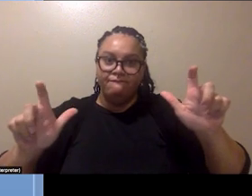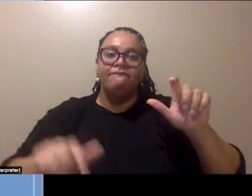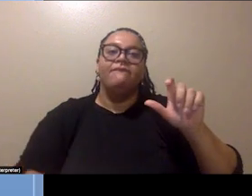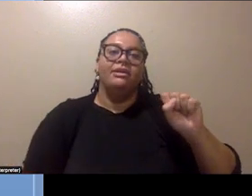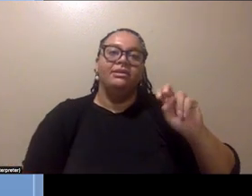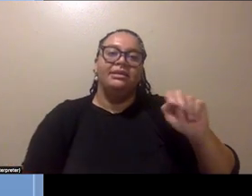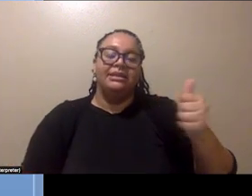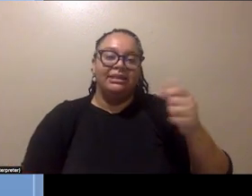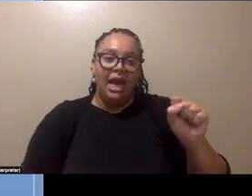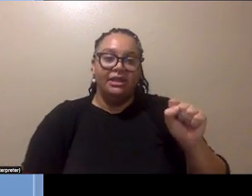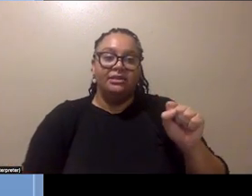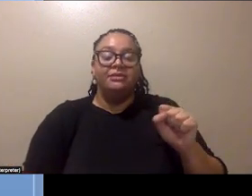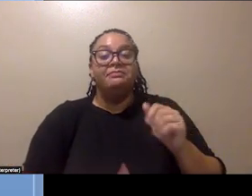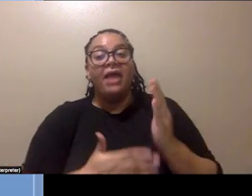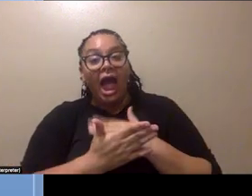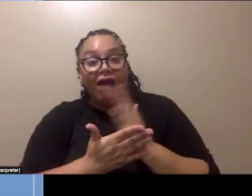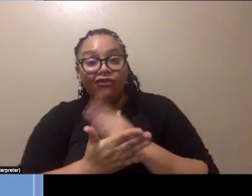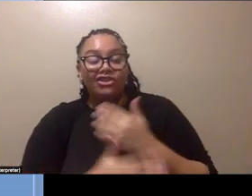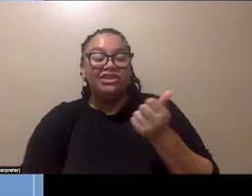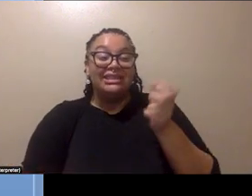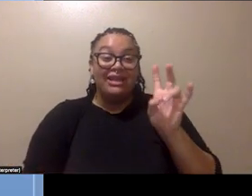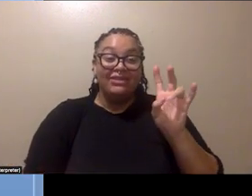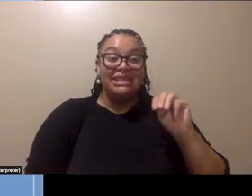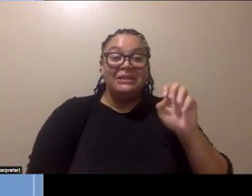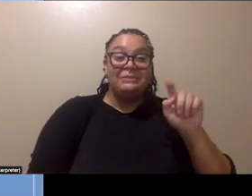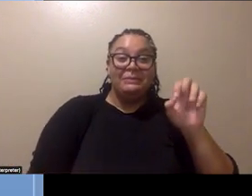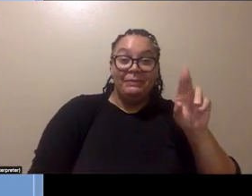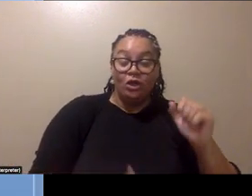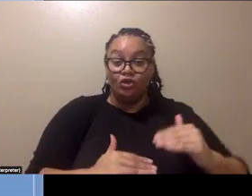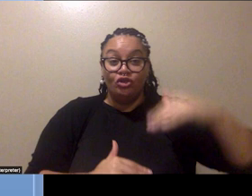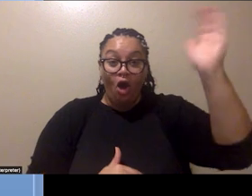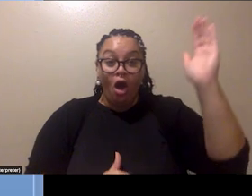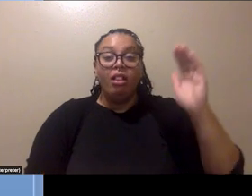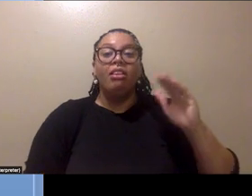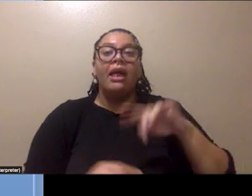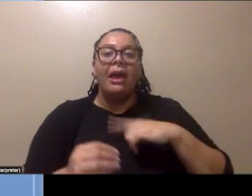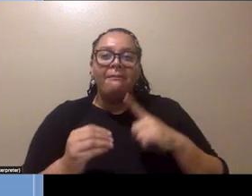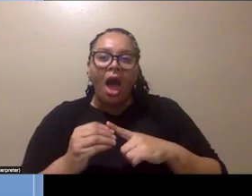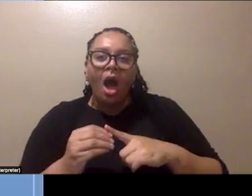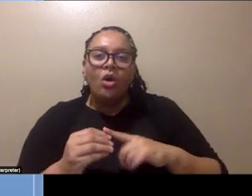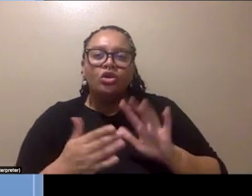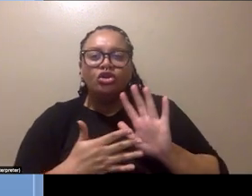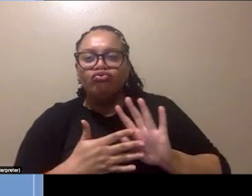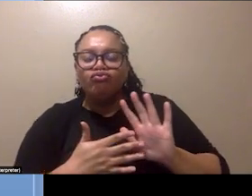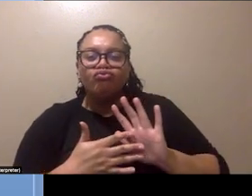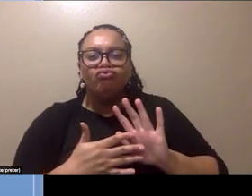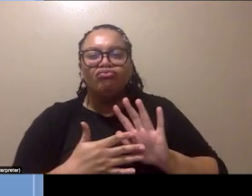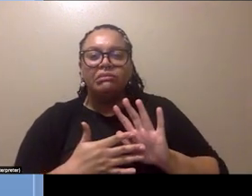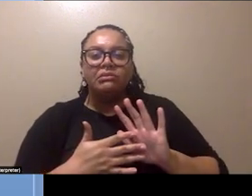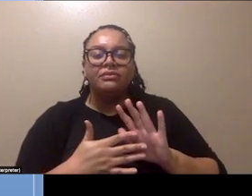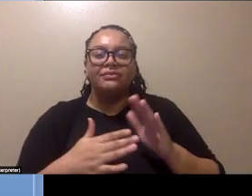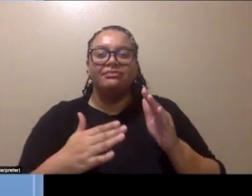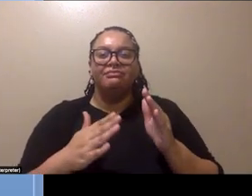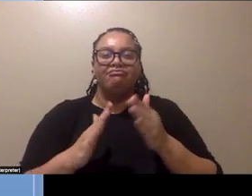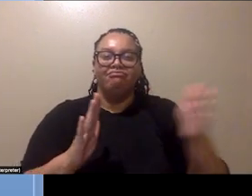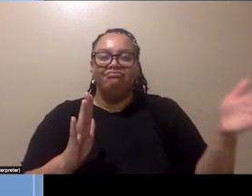very large snags. They were an average of 17 meters tall and an average of 53 centimeters across. So these